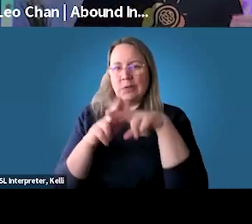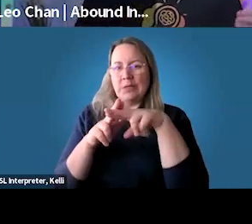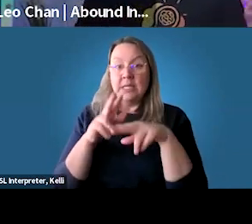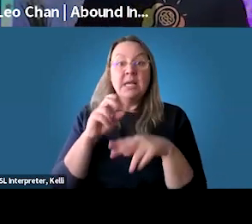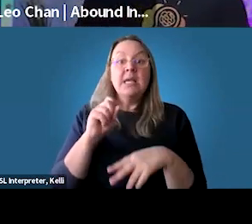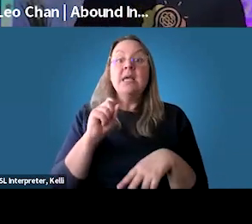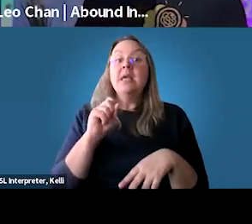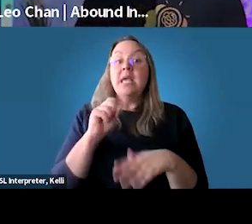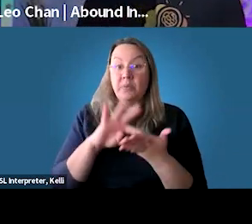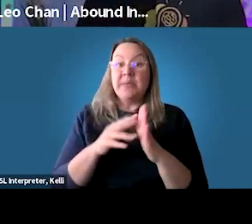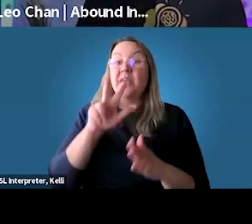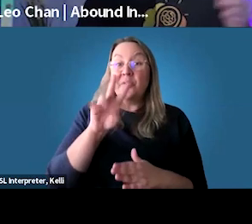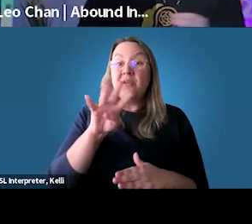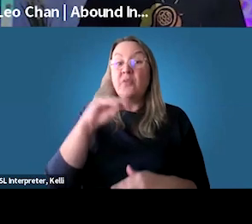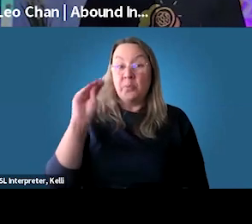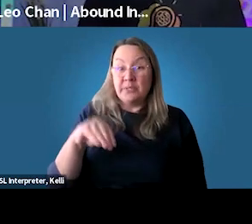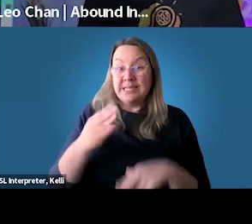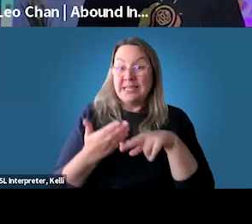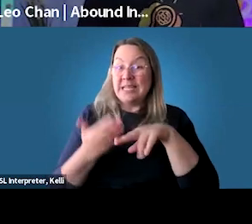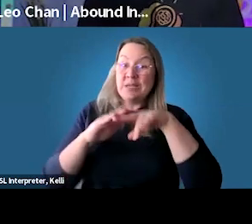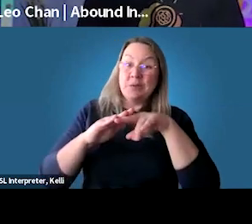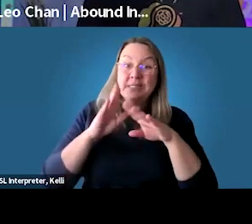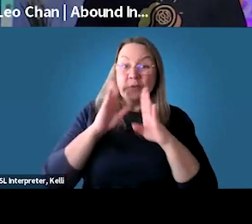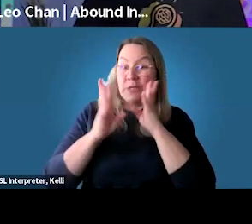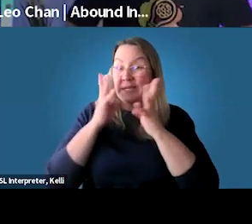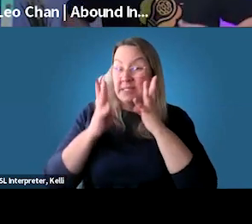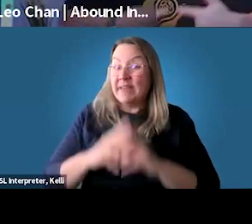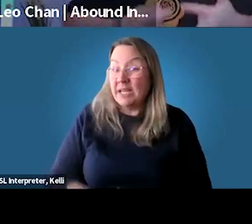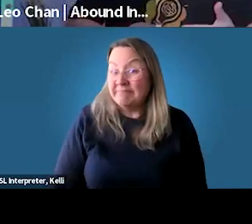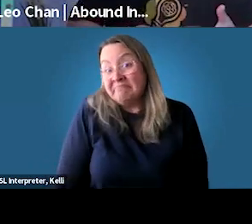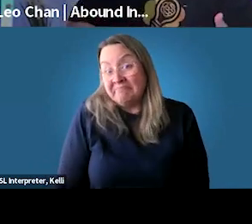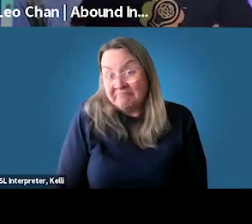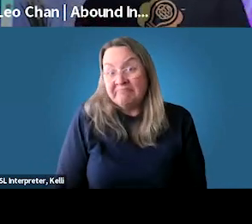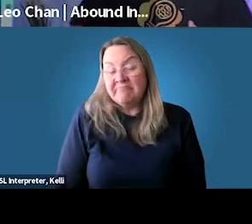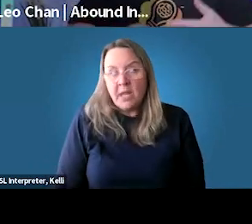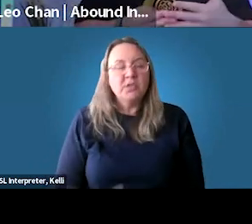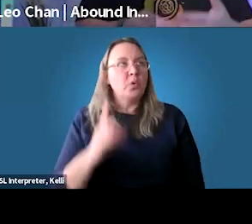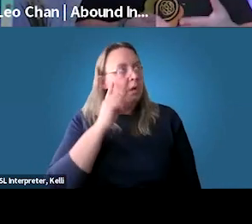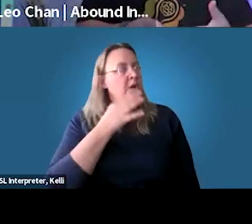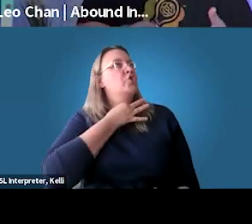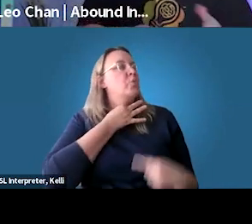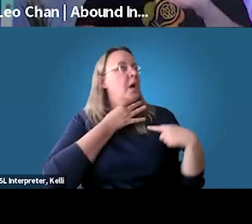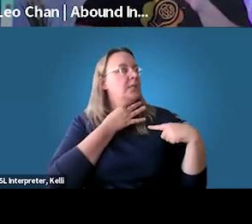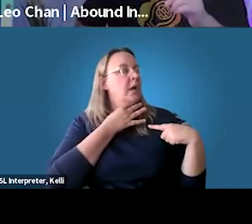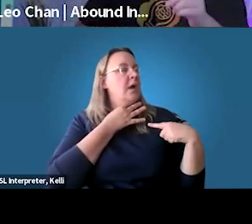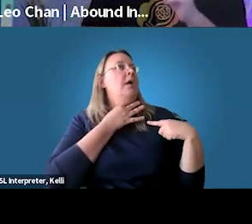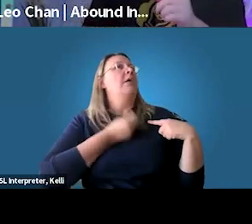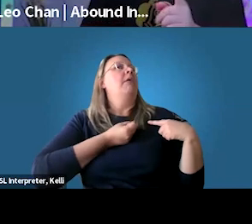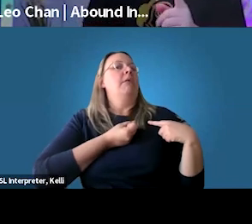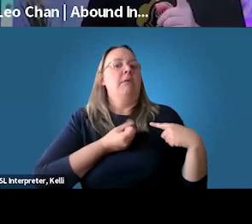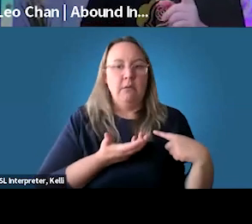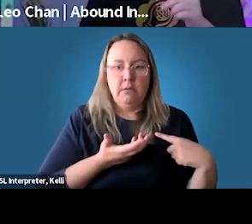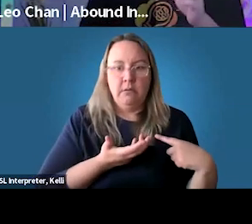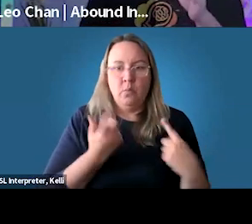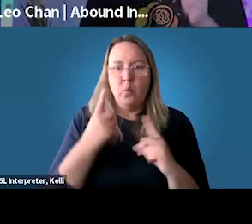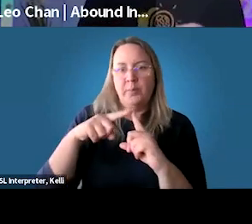actually result in a 34% increase in creativity. So just leaning into that curiosity, if that expresses itself in a 1 point on a